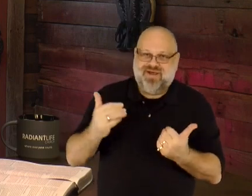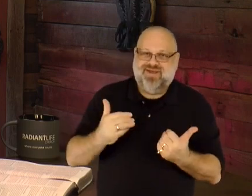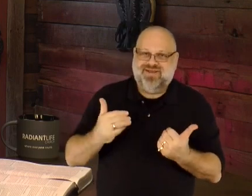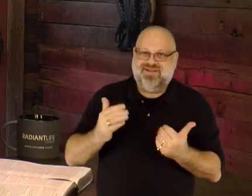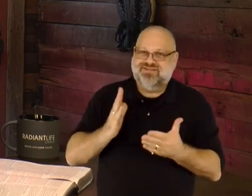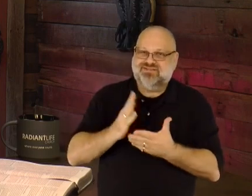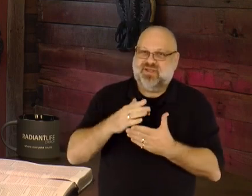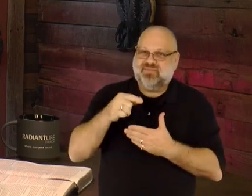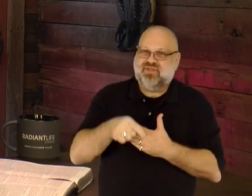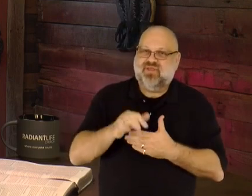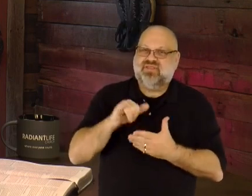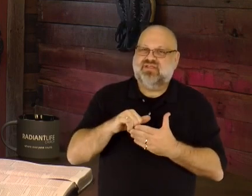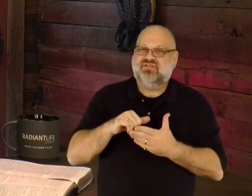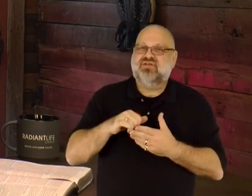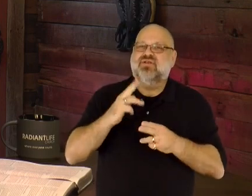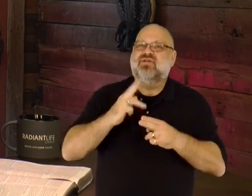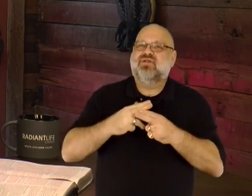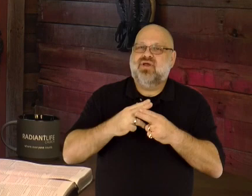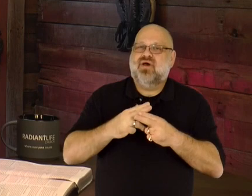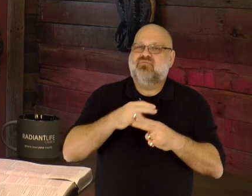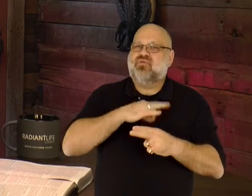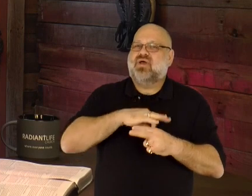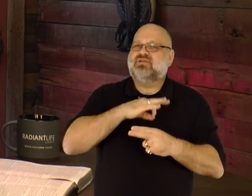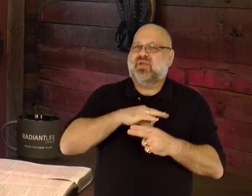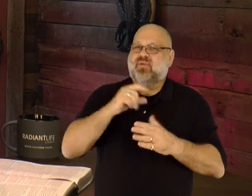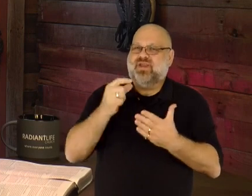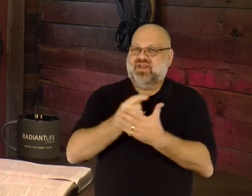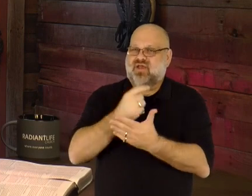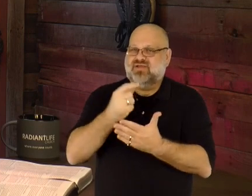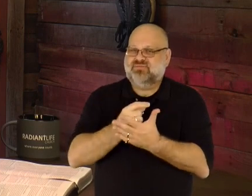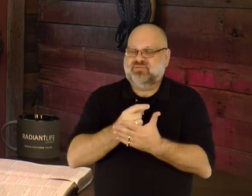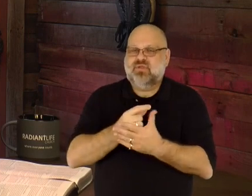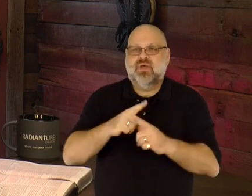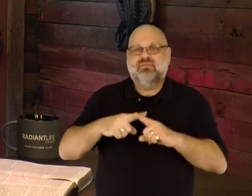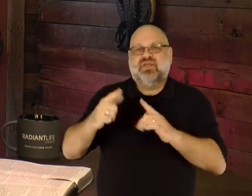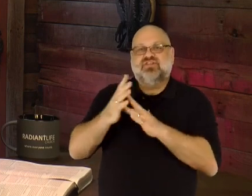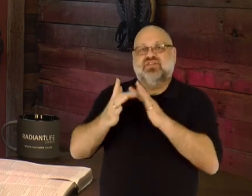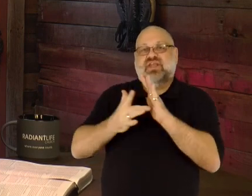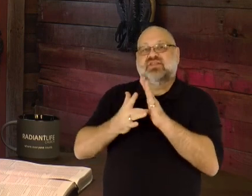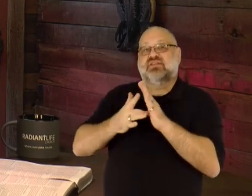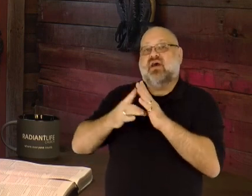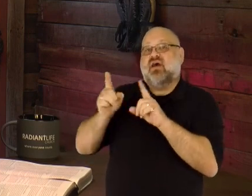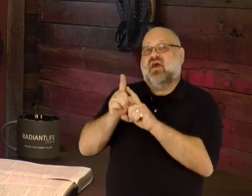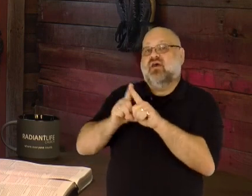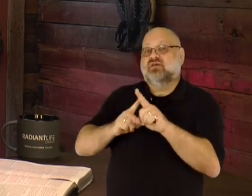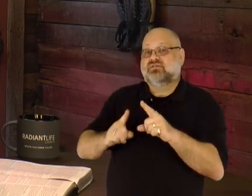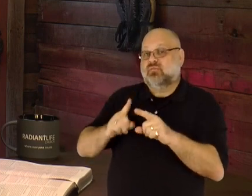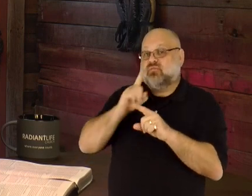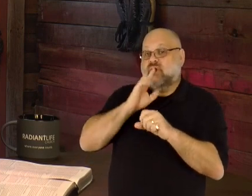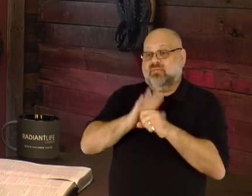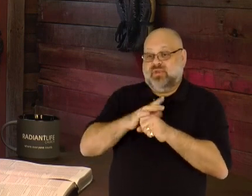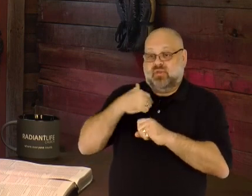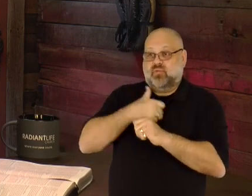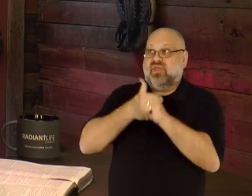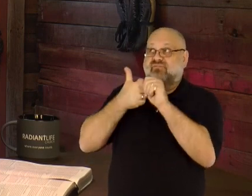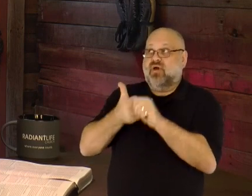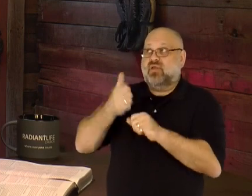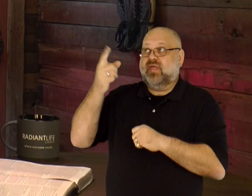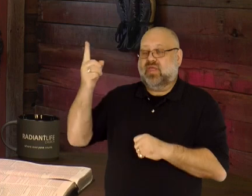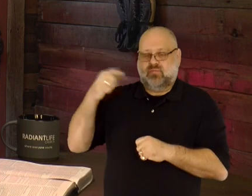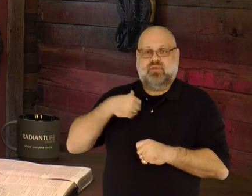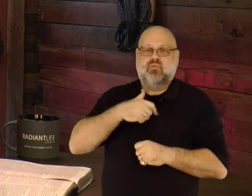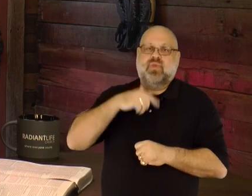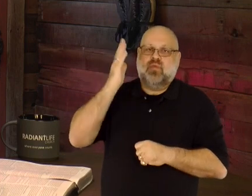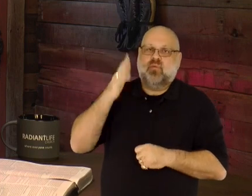there is called the prosperity gospel. But Jesus also promised that when we follow Him, we will